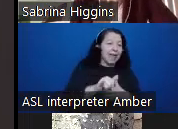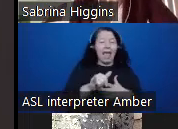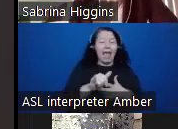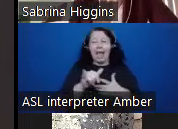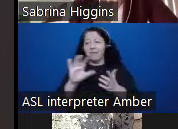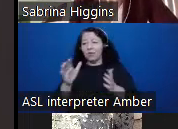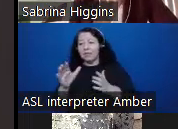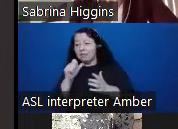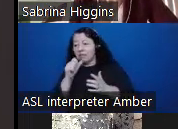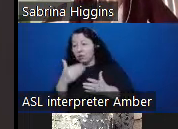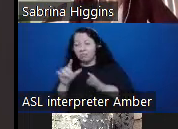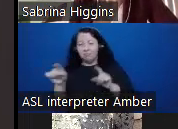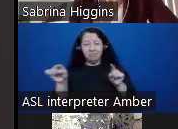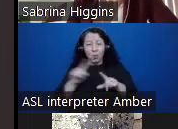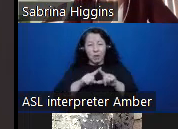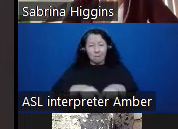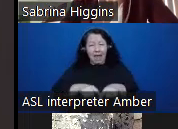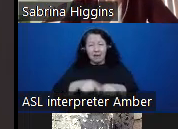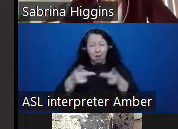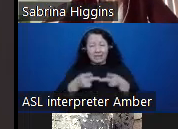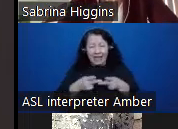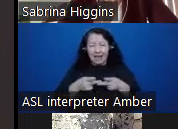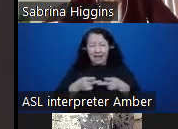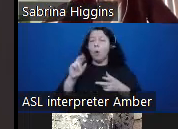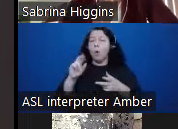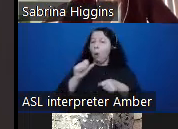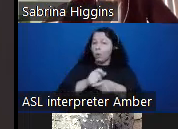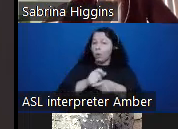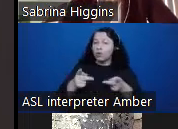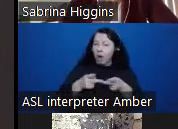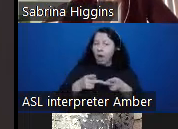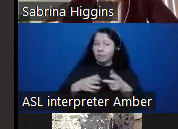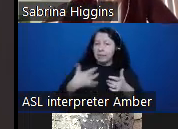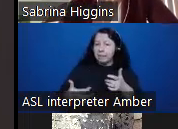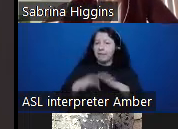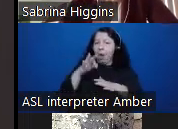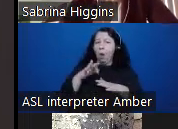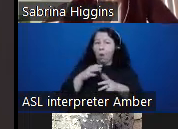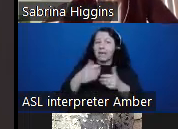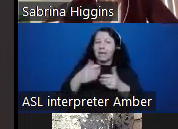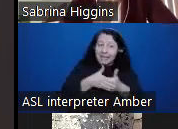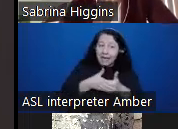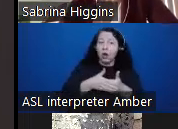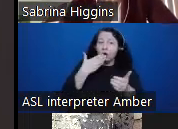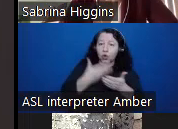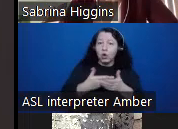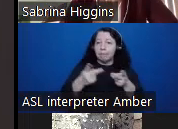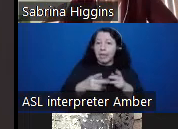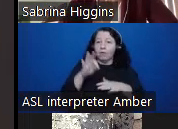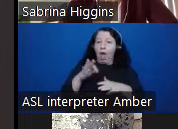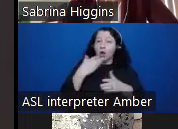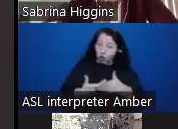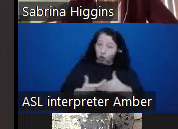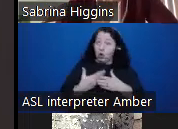more likely to be found near good sources of suitable clay? Wow, that's a very good question. These